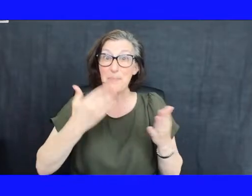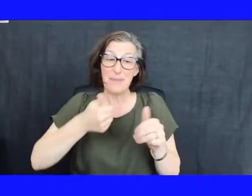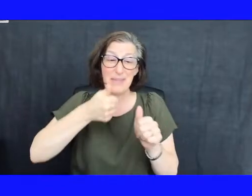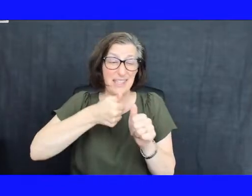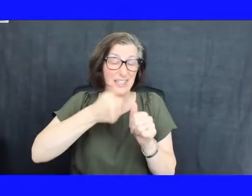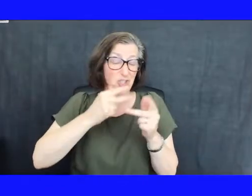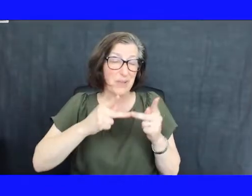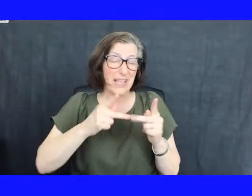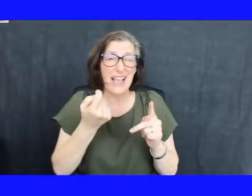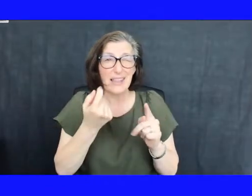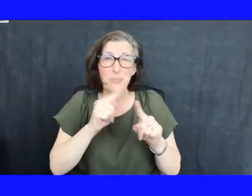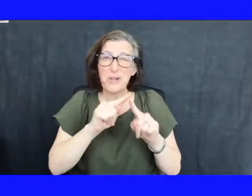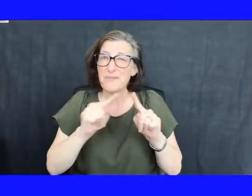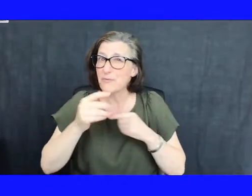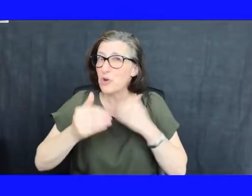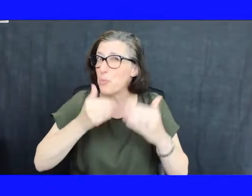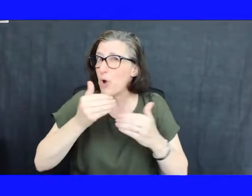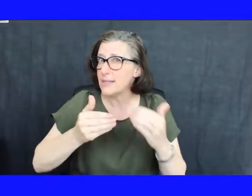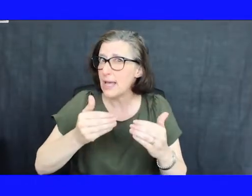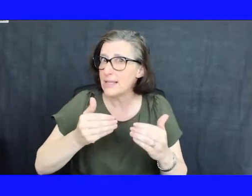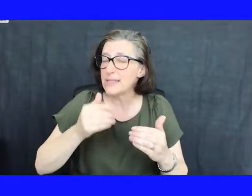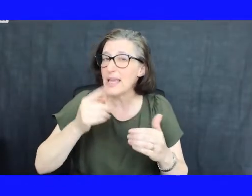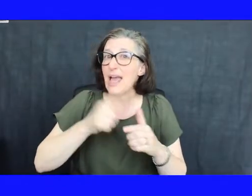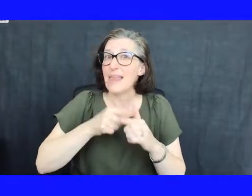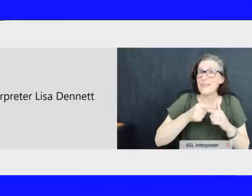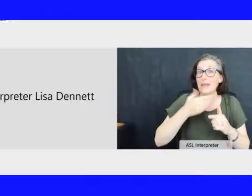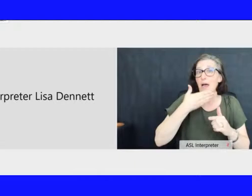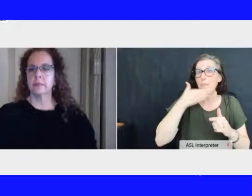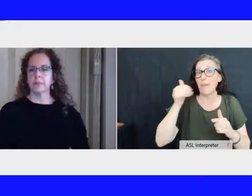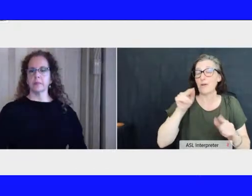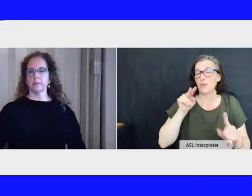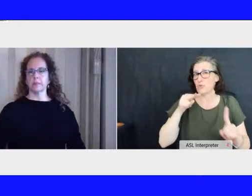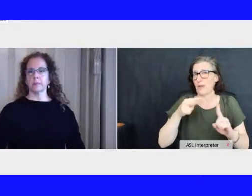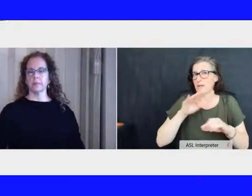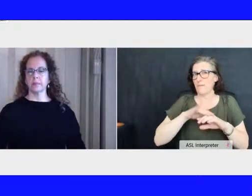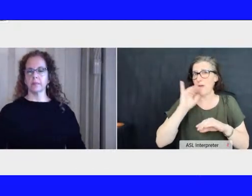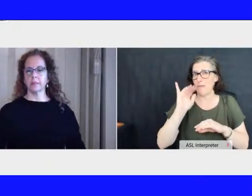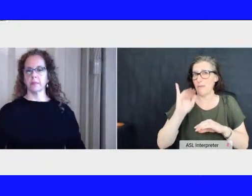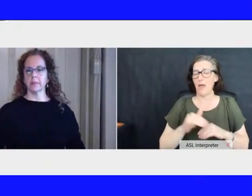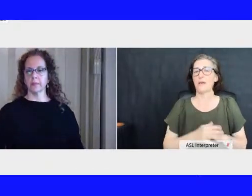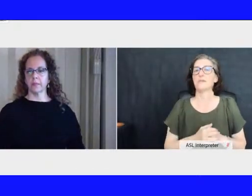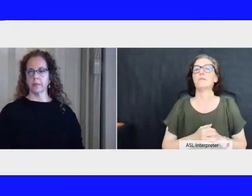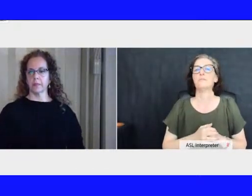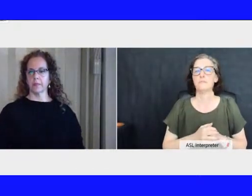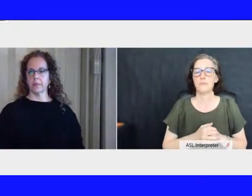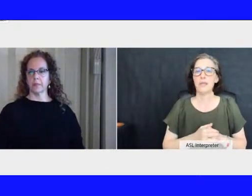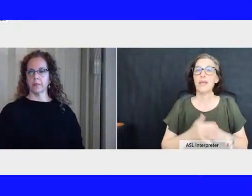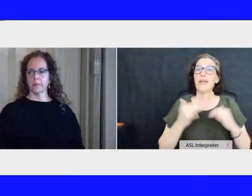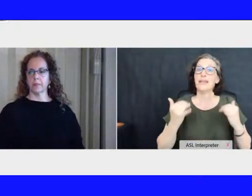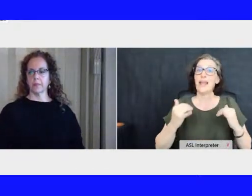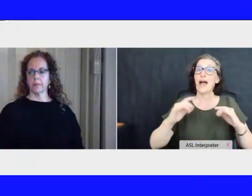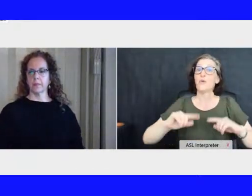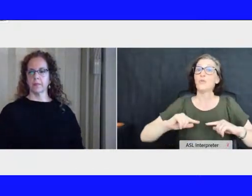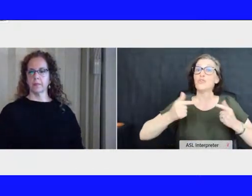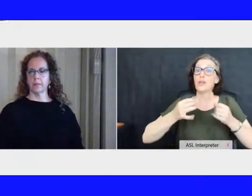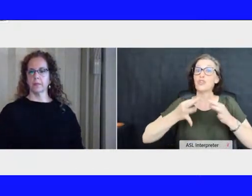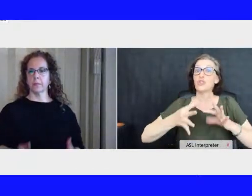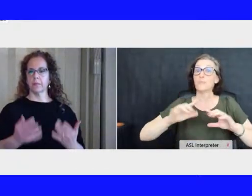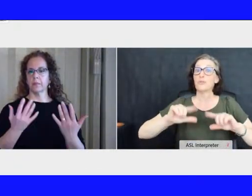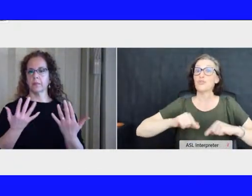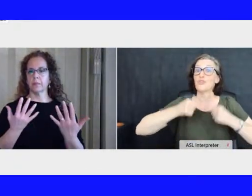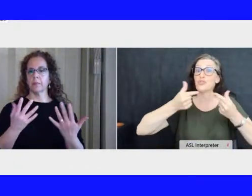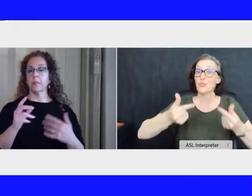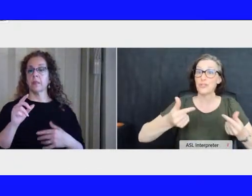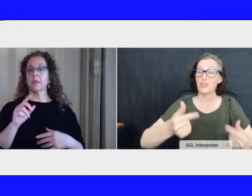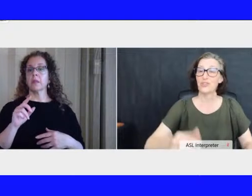And I very much appreciate the reasonable accommodation process. I was kind of more thinking about patient complaints